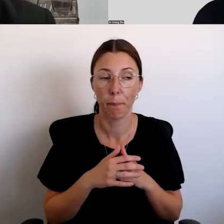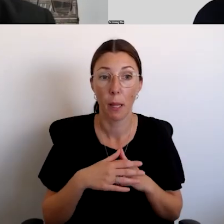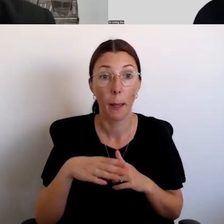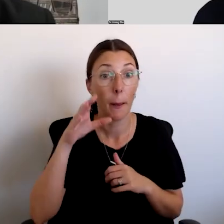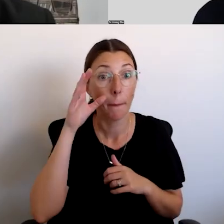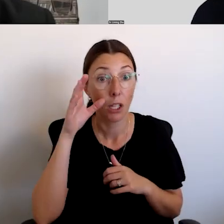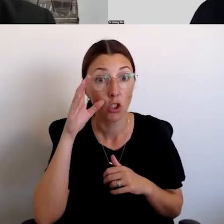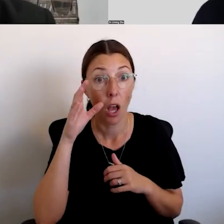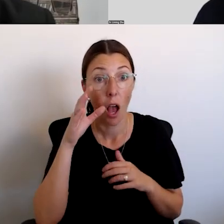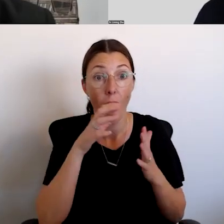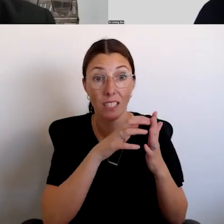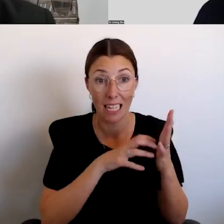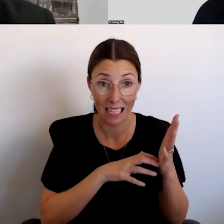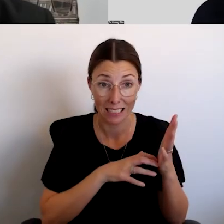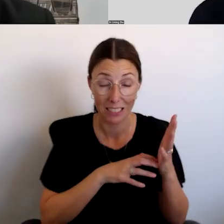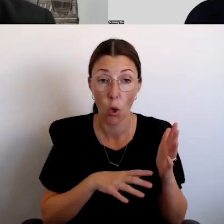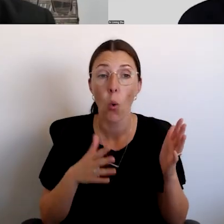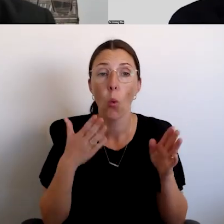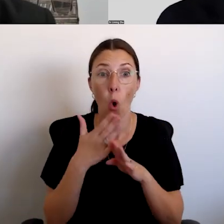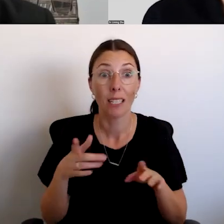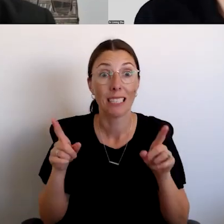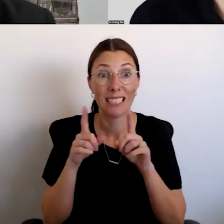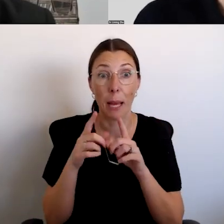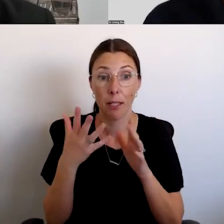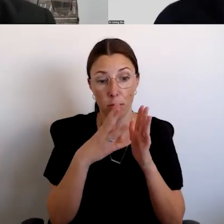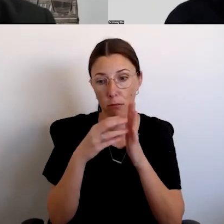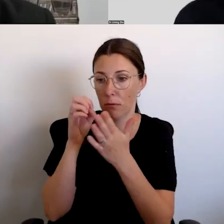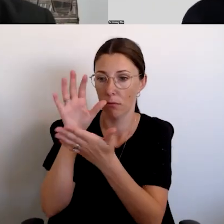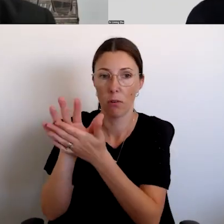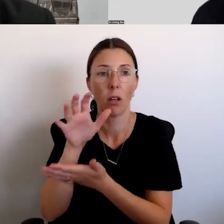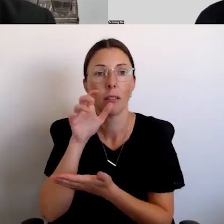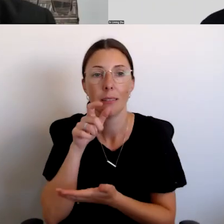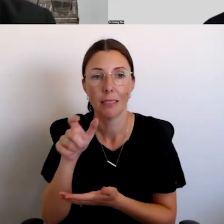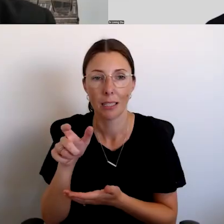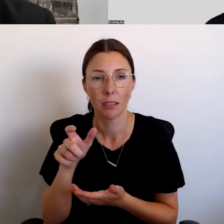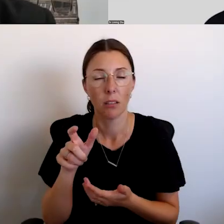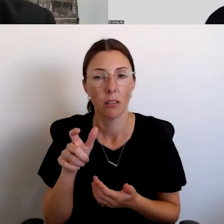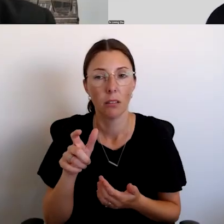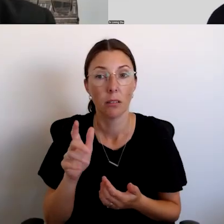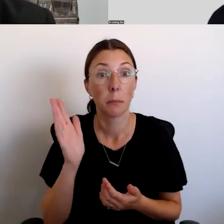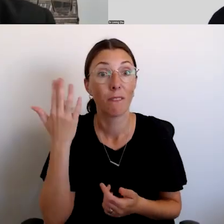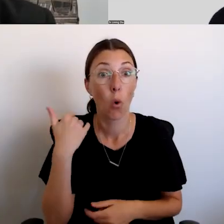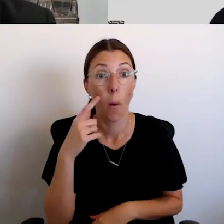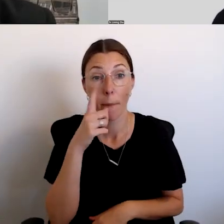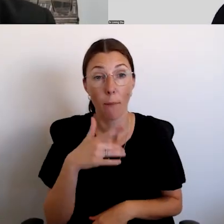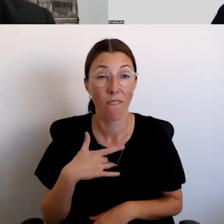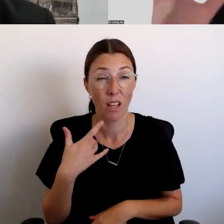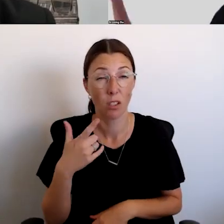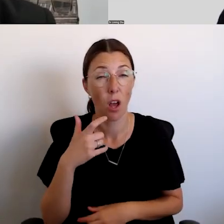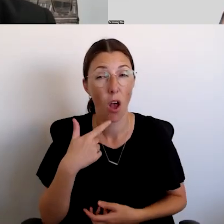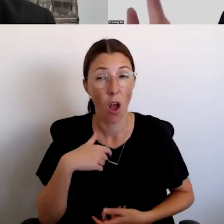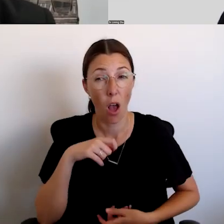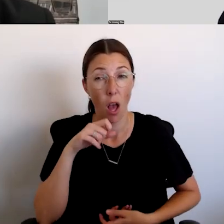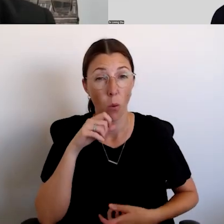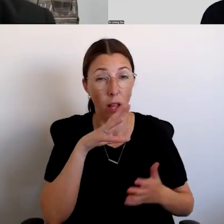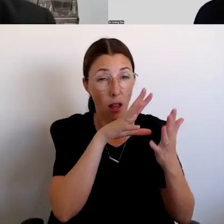as well as the text itself. So a lot of the in the past, people feeling maybe I extract the text, I must use this